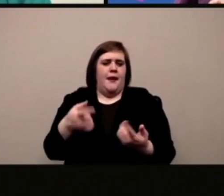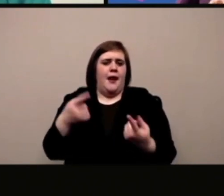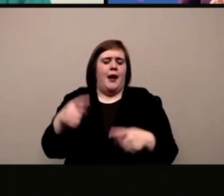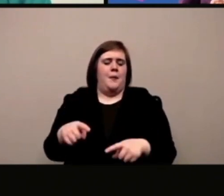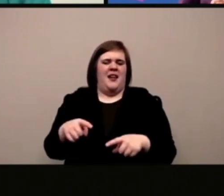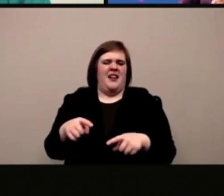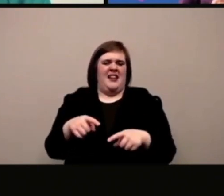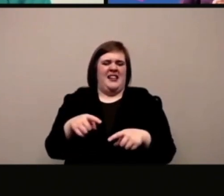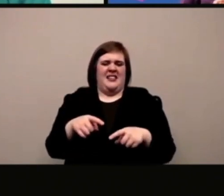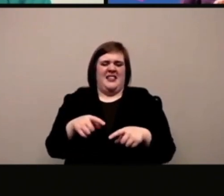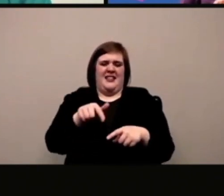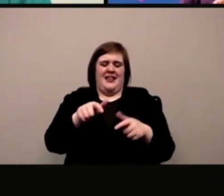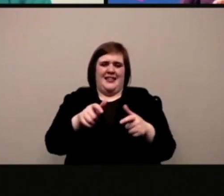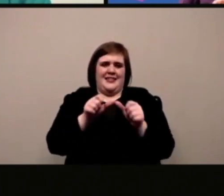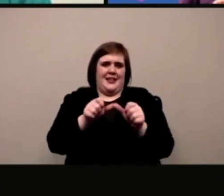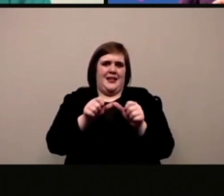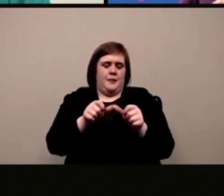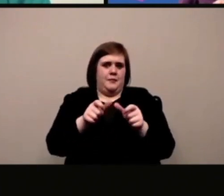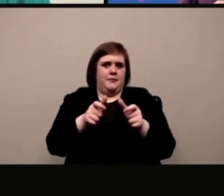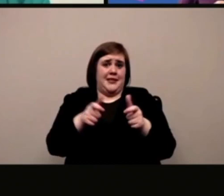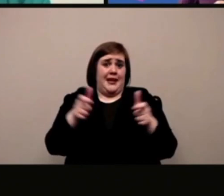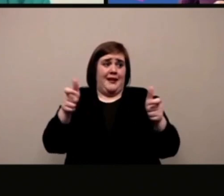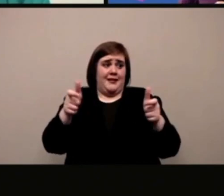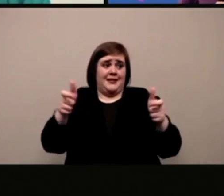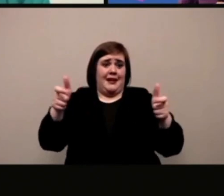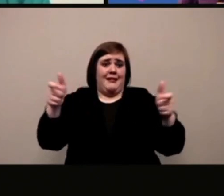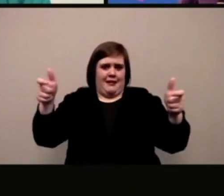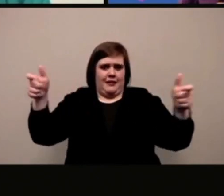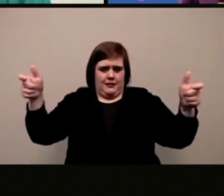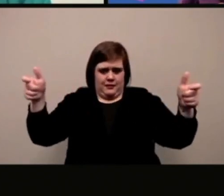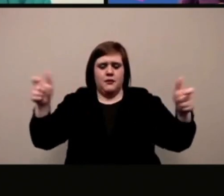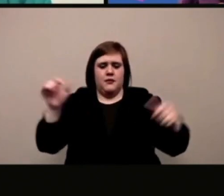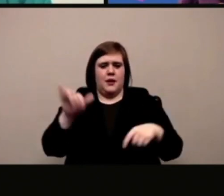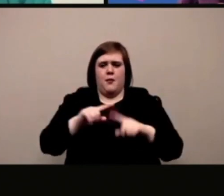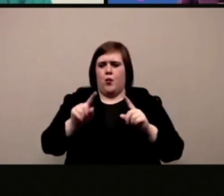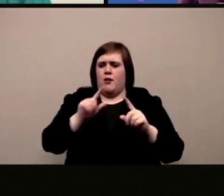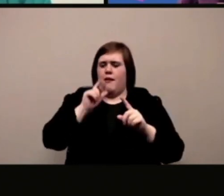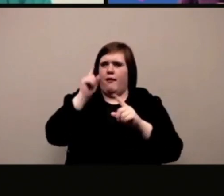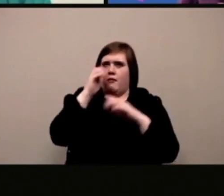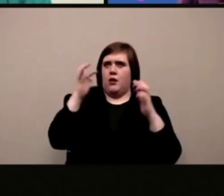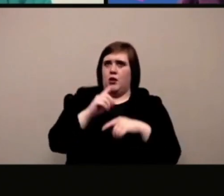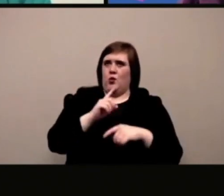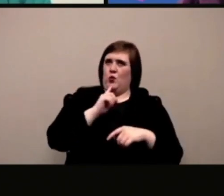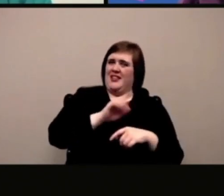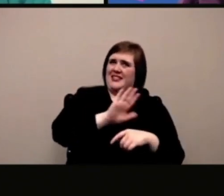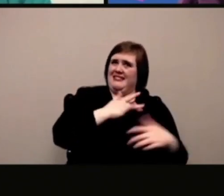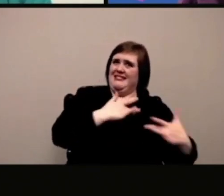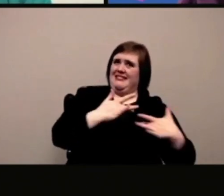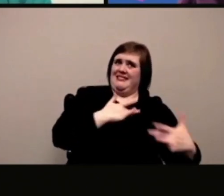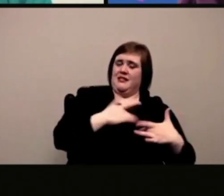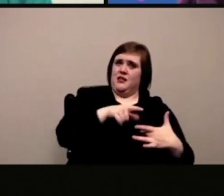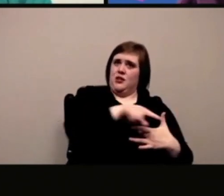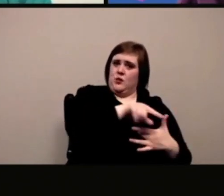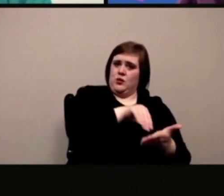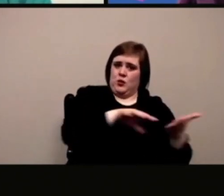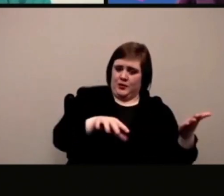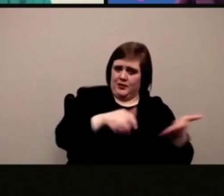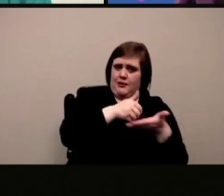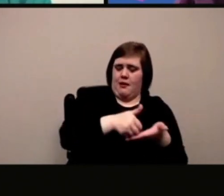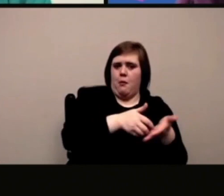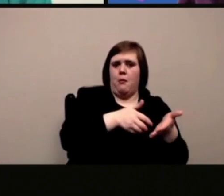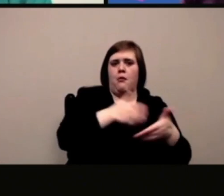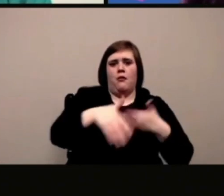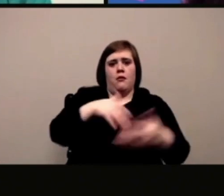this, but we're not thinking about the realistic concerns of individual students to get them involved in these